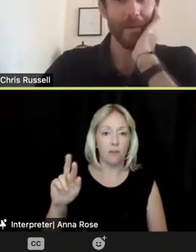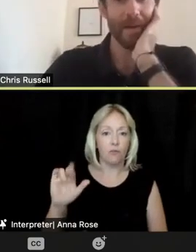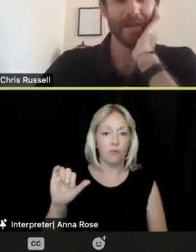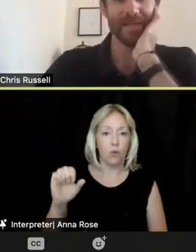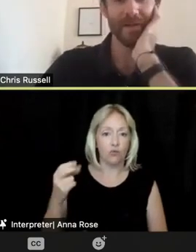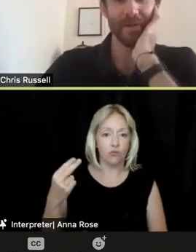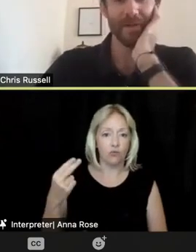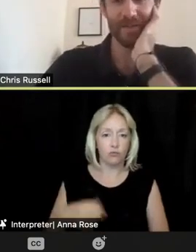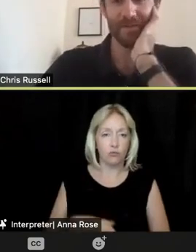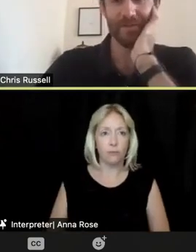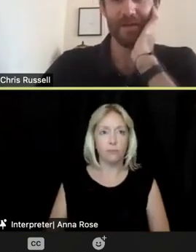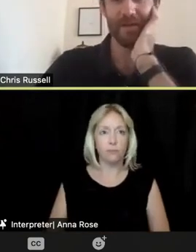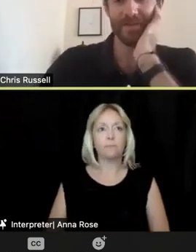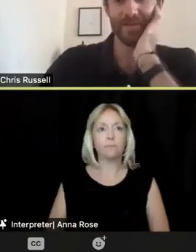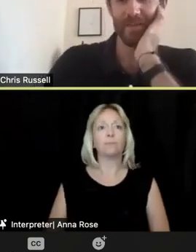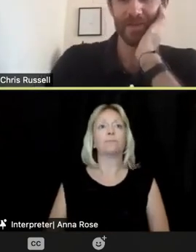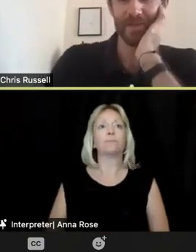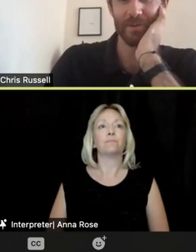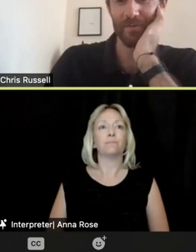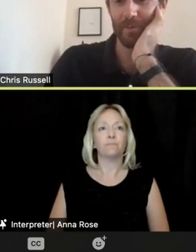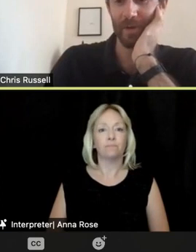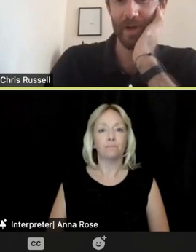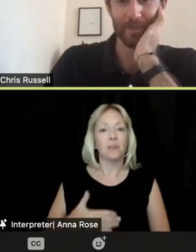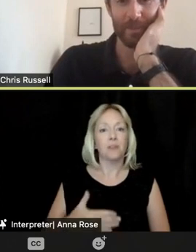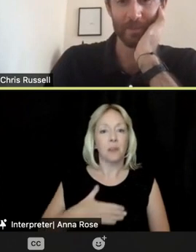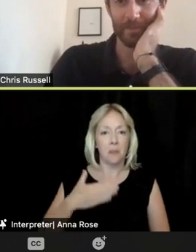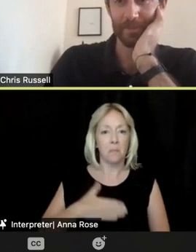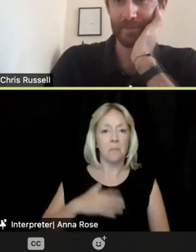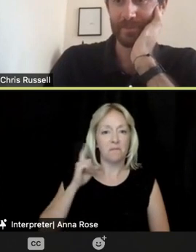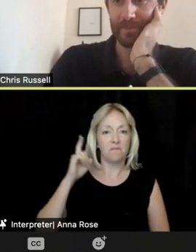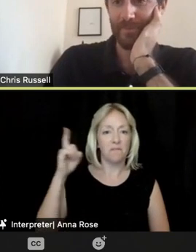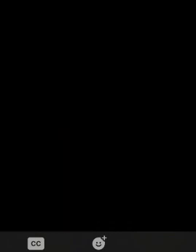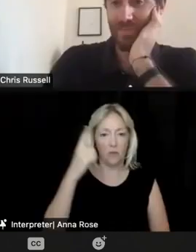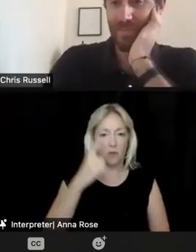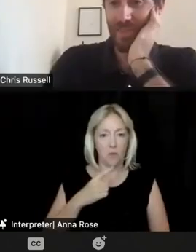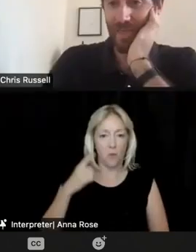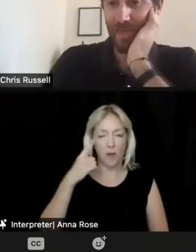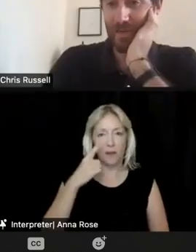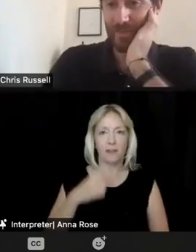welcome. I'm glad to know that that's 5,000 miles away from me right now.